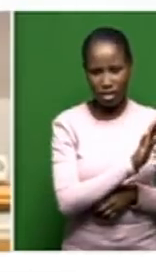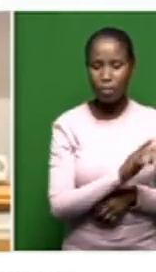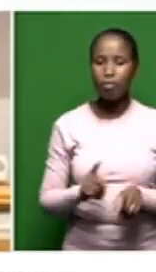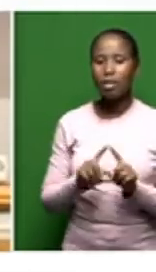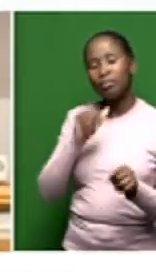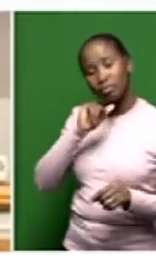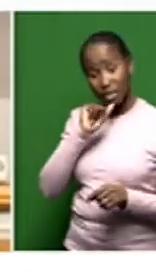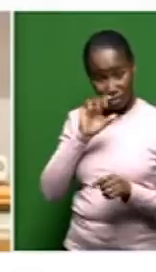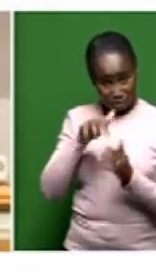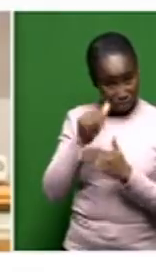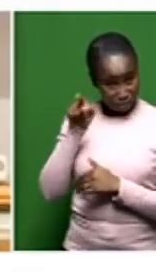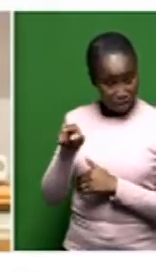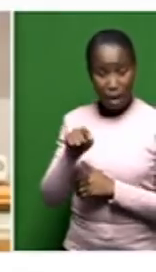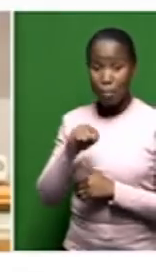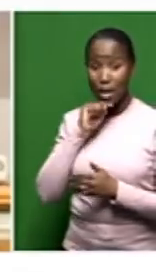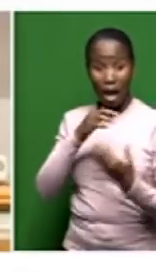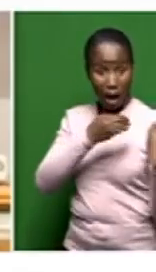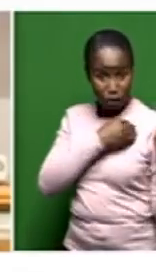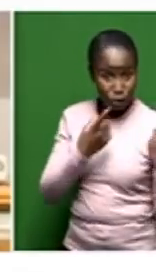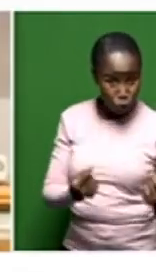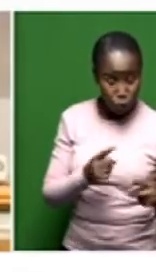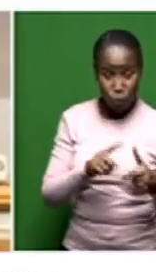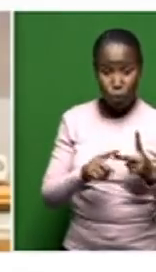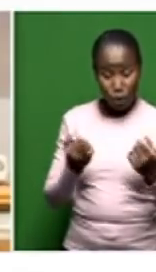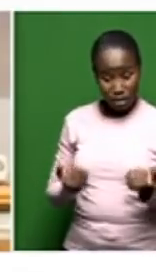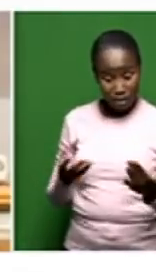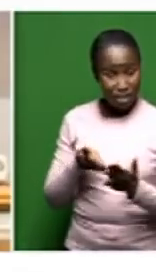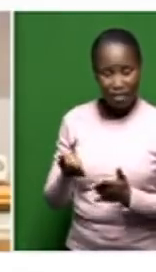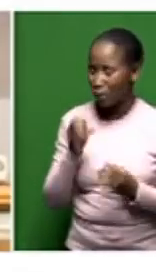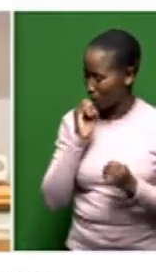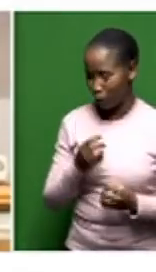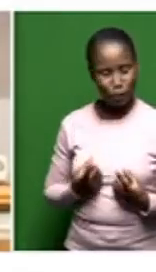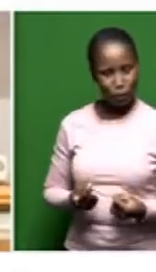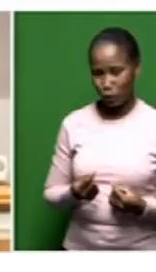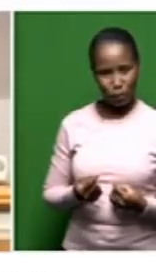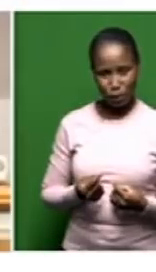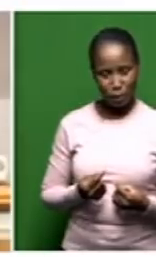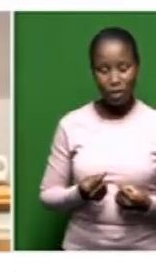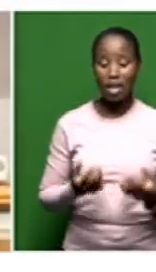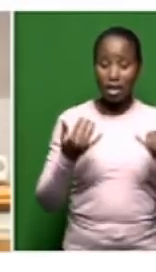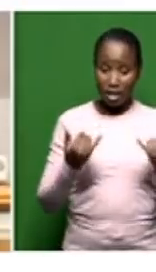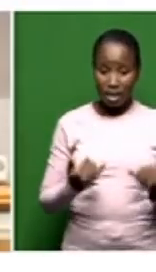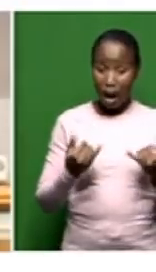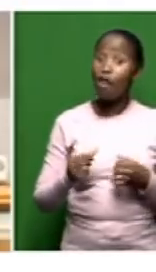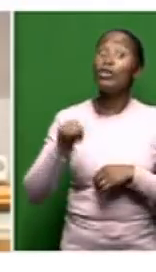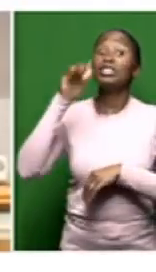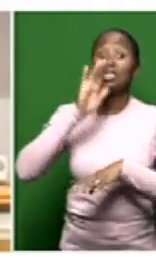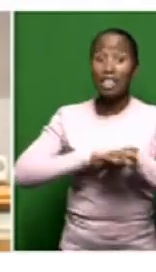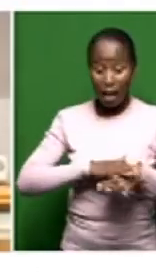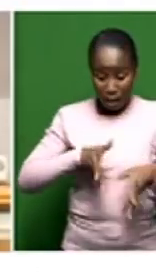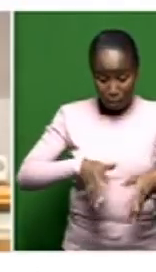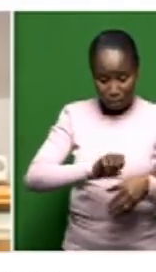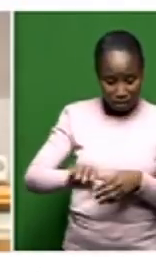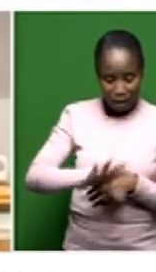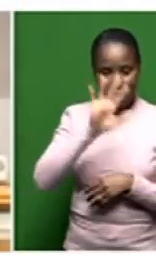it doesn't bring accountability and it doesn't bring service delivery. Now, we are now entering for the first time in South Africa, into